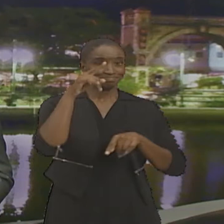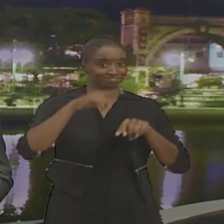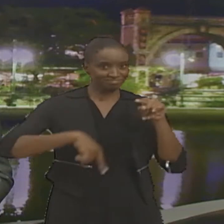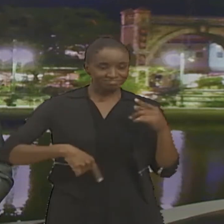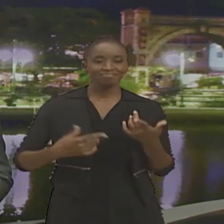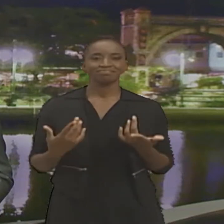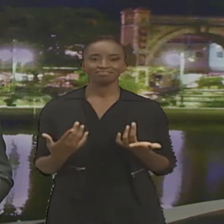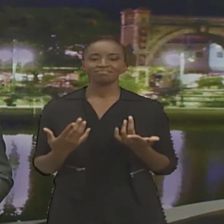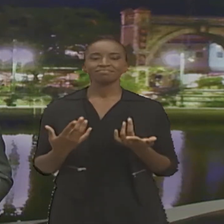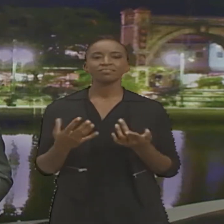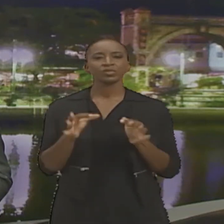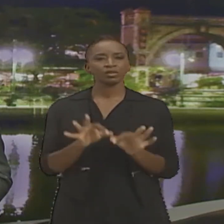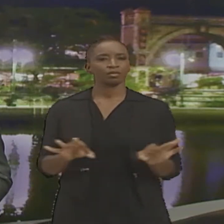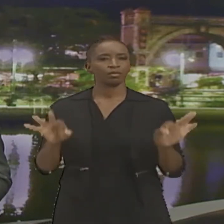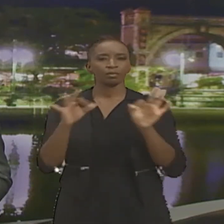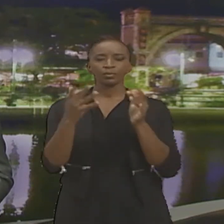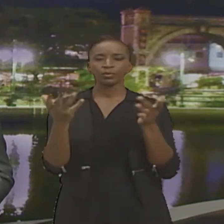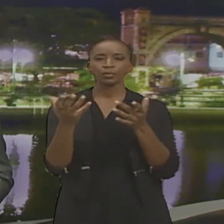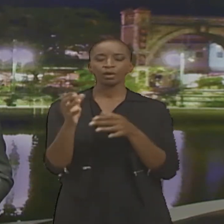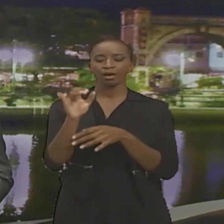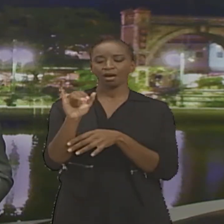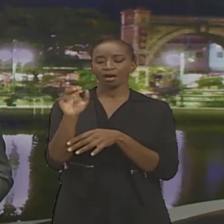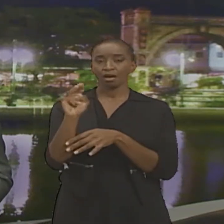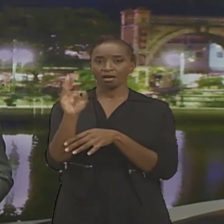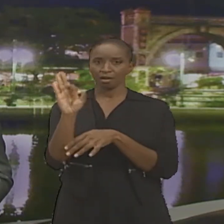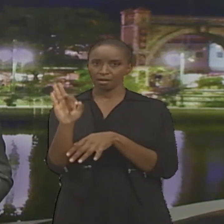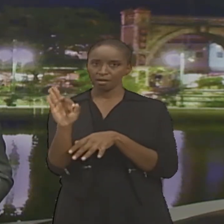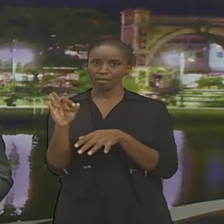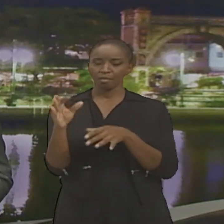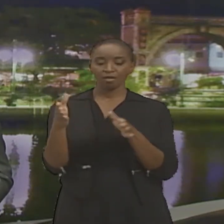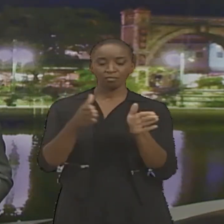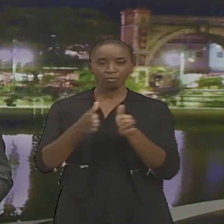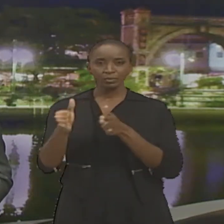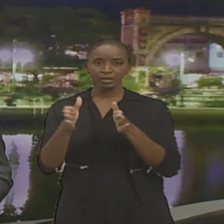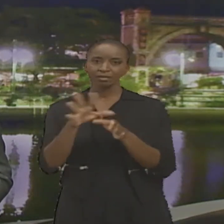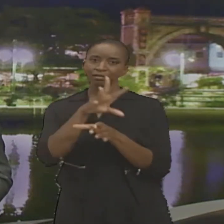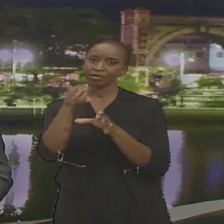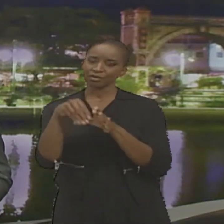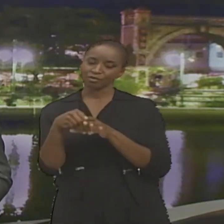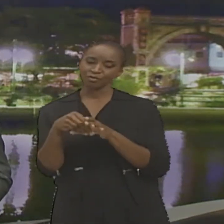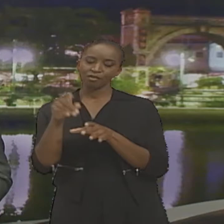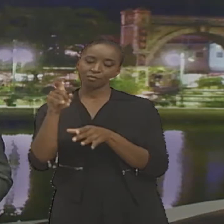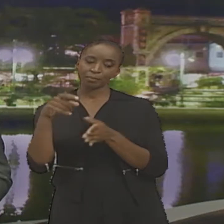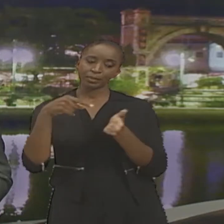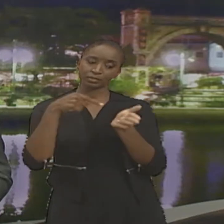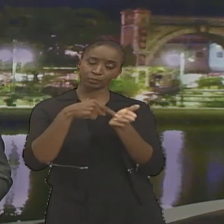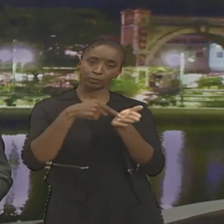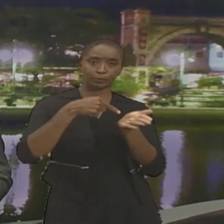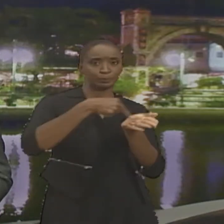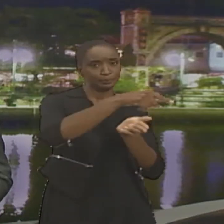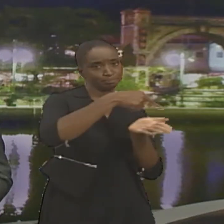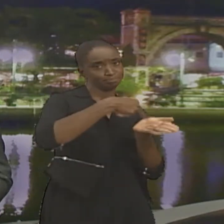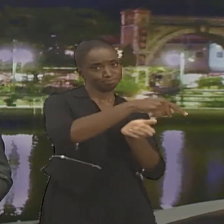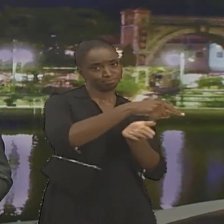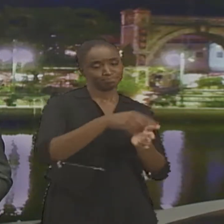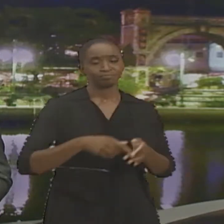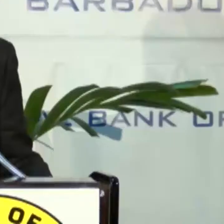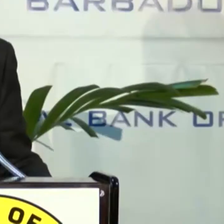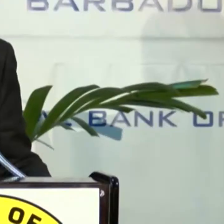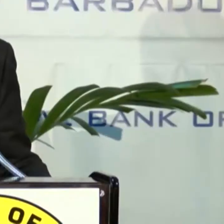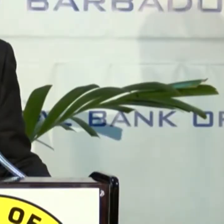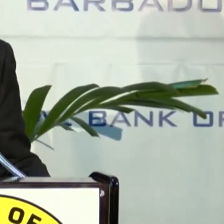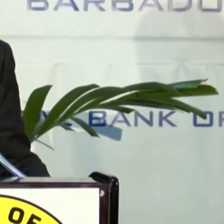a critical component of the IMF program deals with the repayment of arrears to businesses. We're not going to be able to do it all